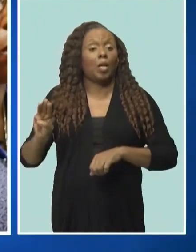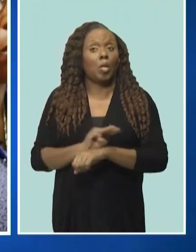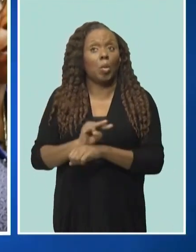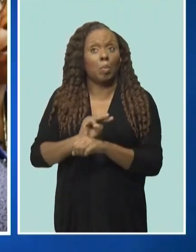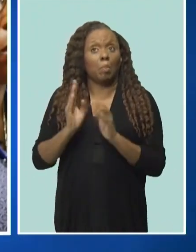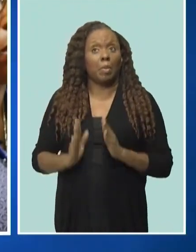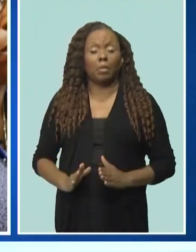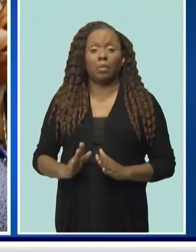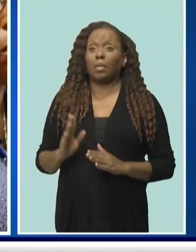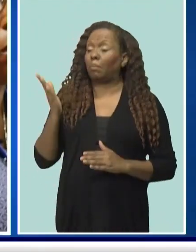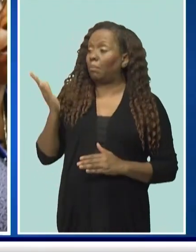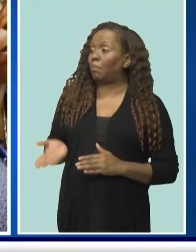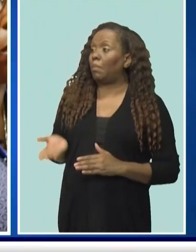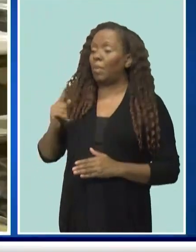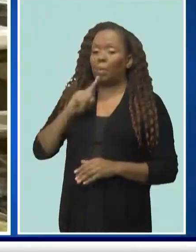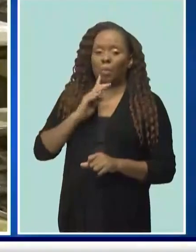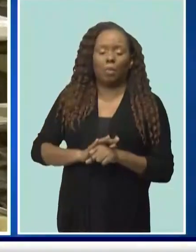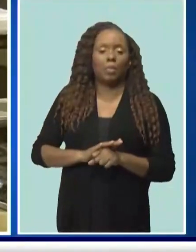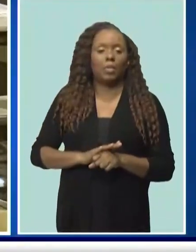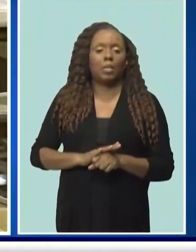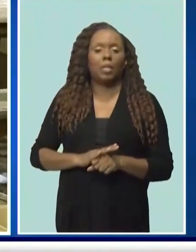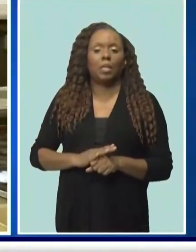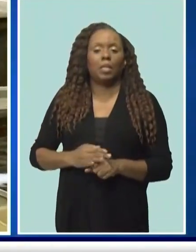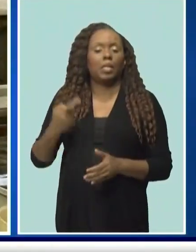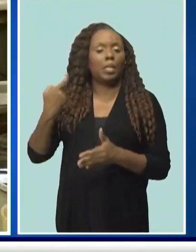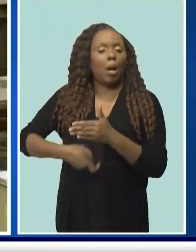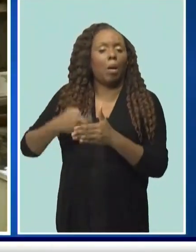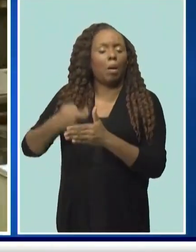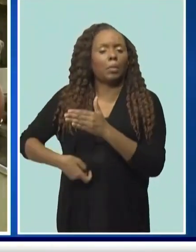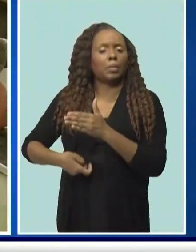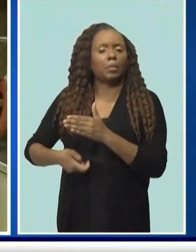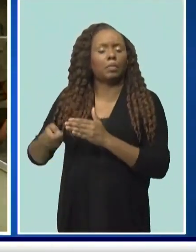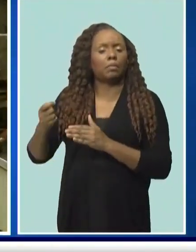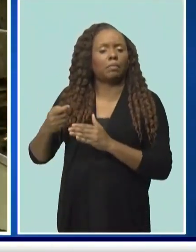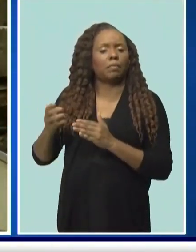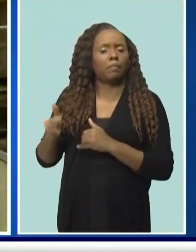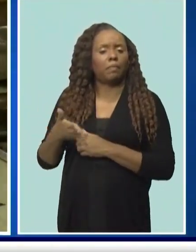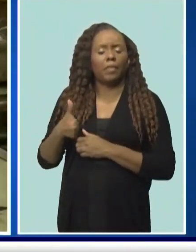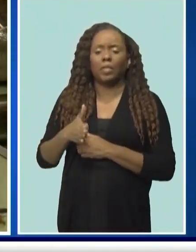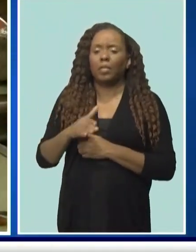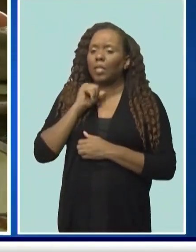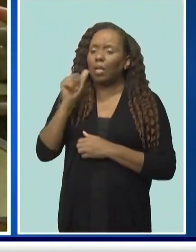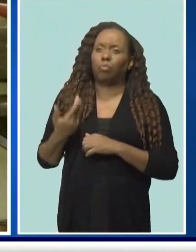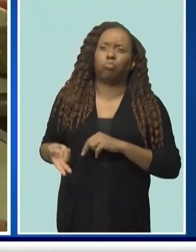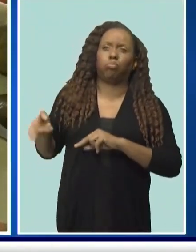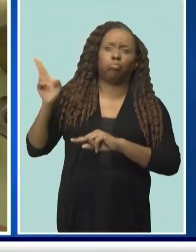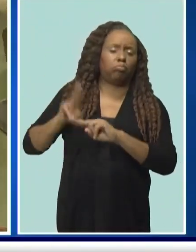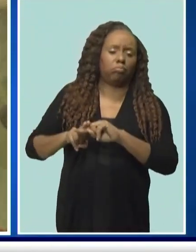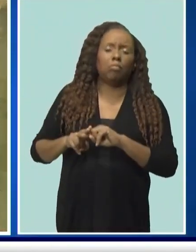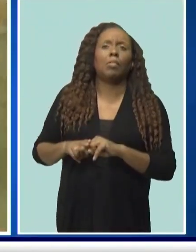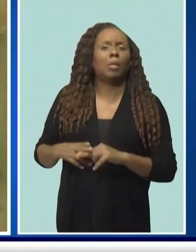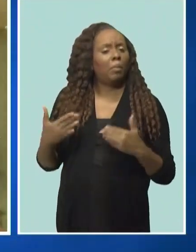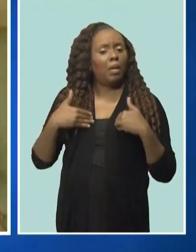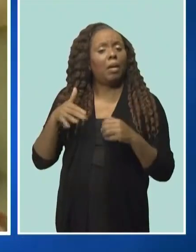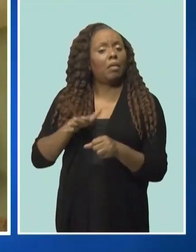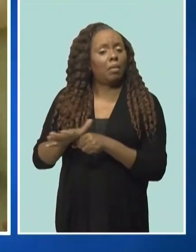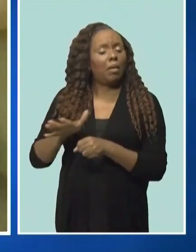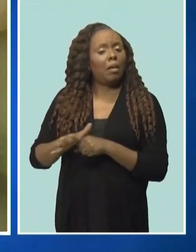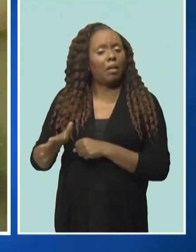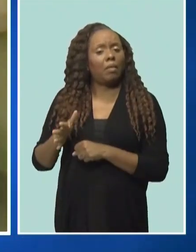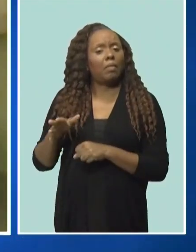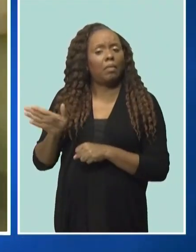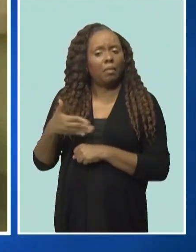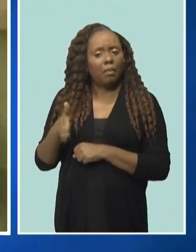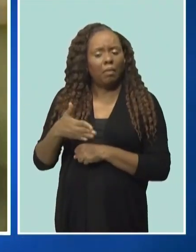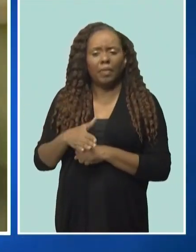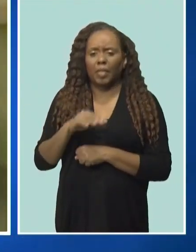assuring Barbadians the price of fish will not be increased, nor is there a shortage of the delicacy on island. His